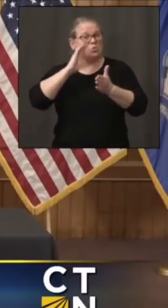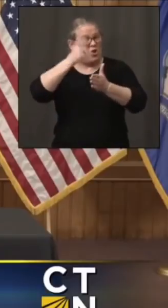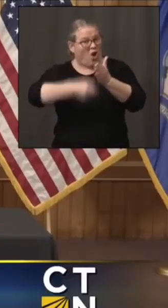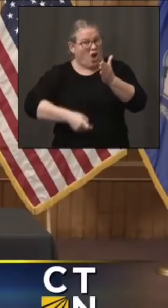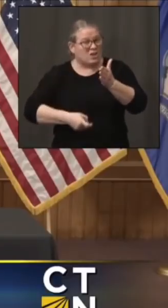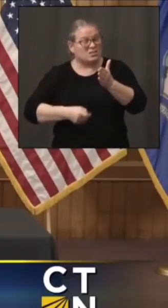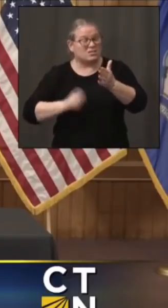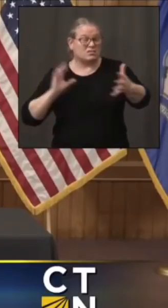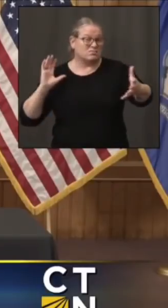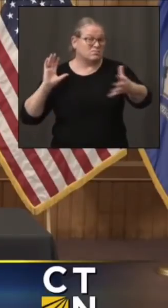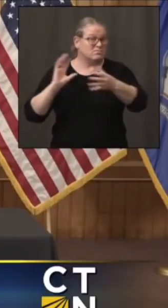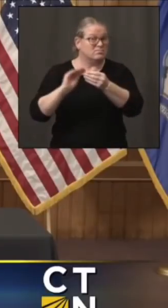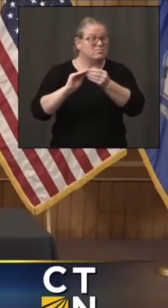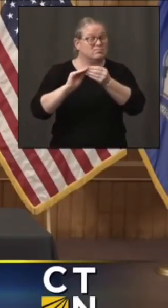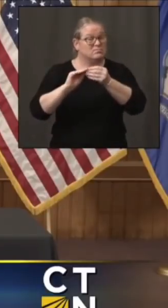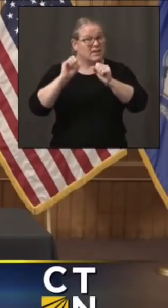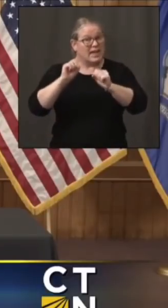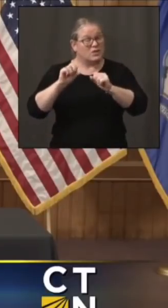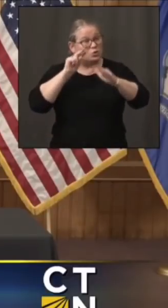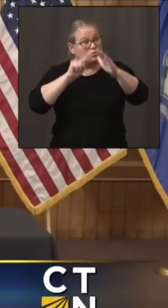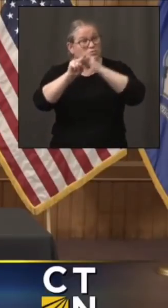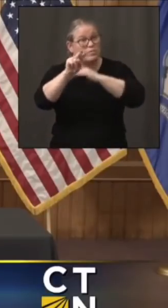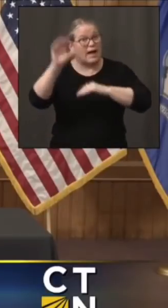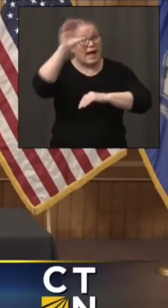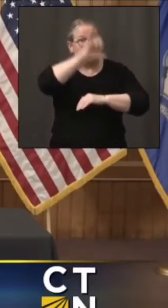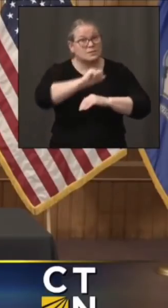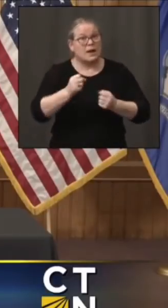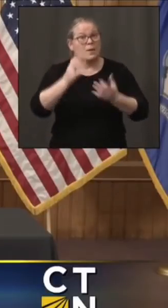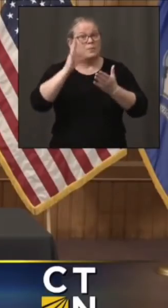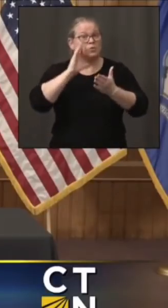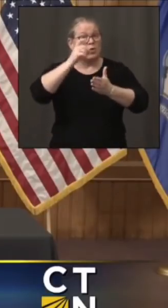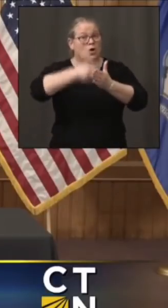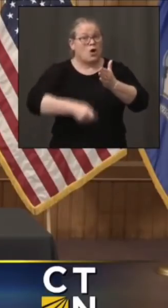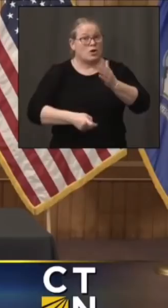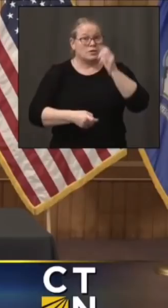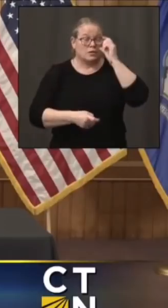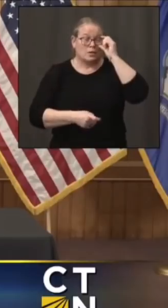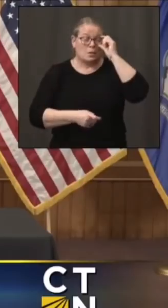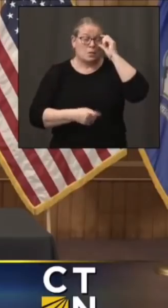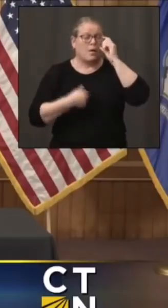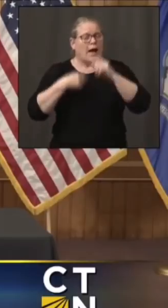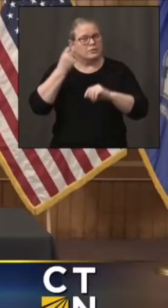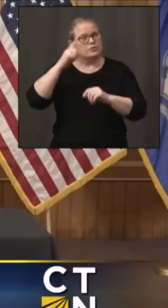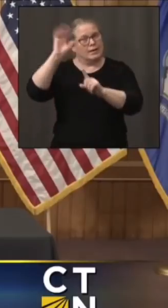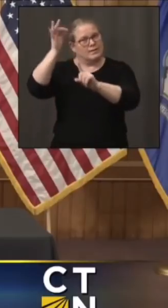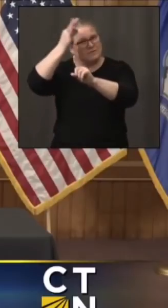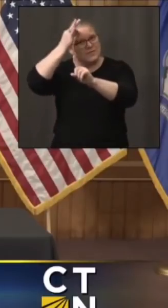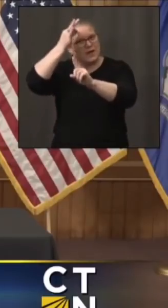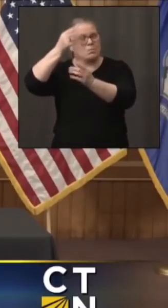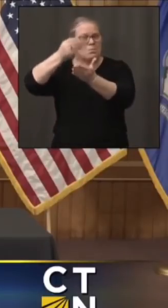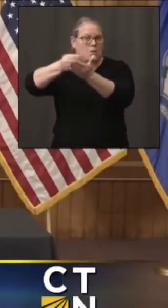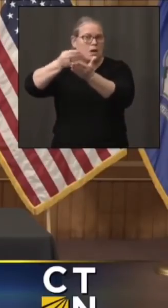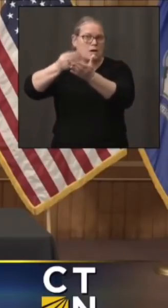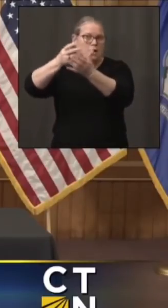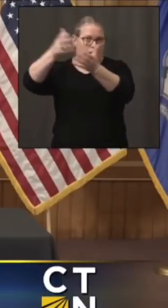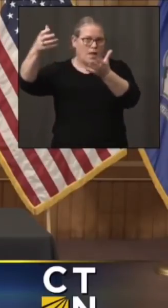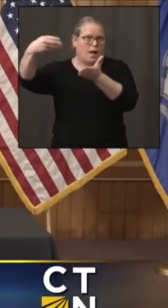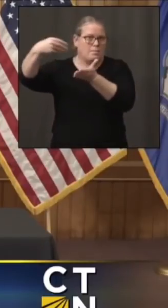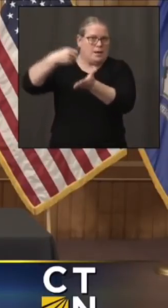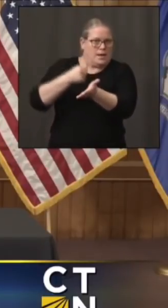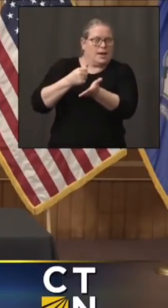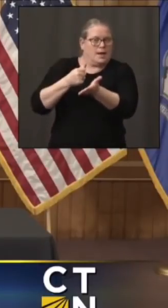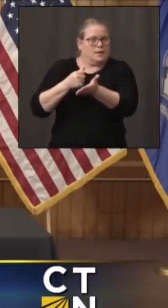cost? A price tag on it? I understand, the federal government's picking up a large percentage of the share, but just wondering if there's